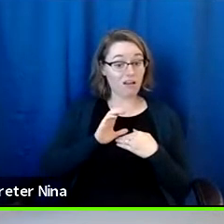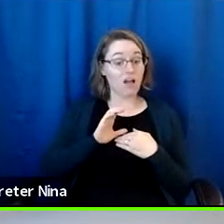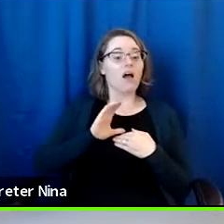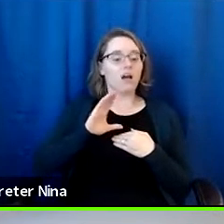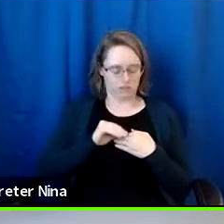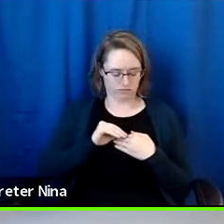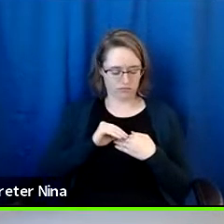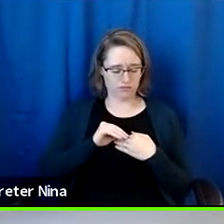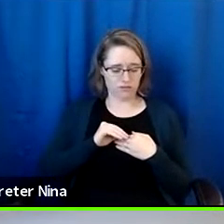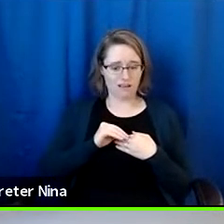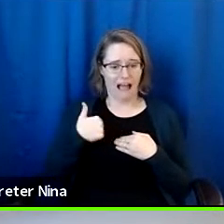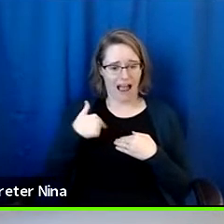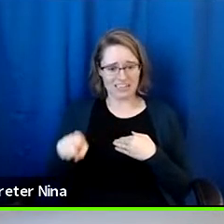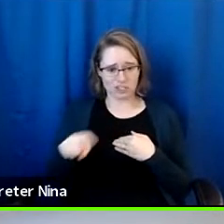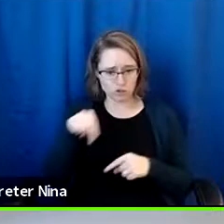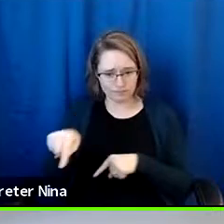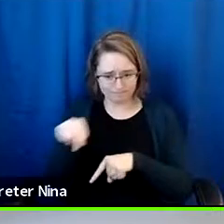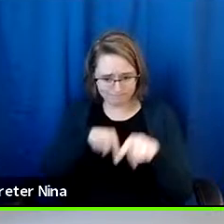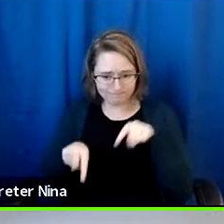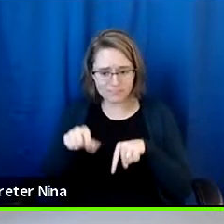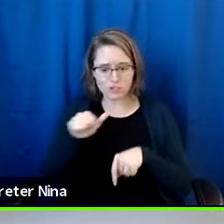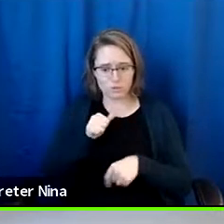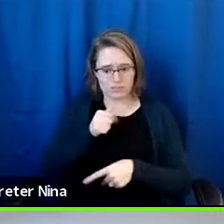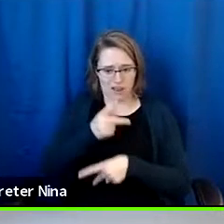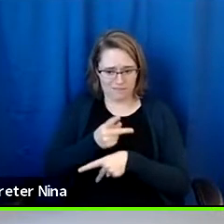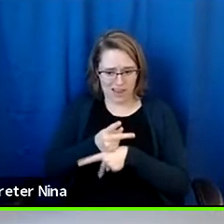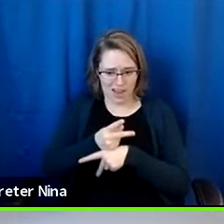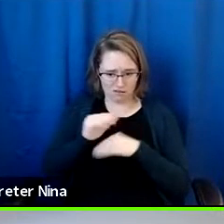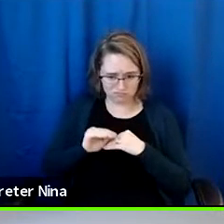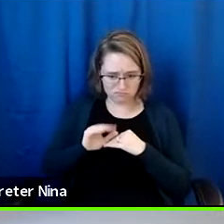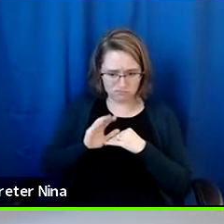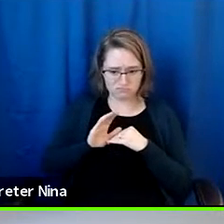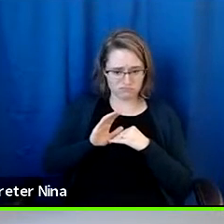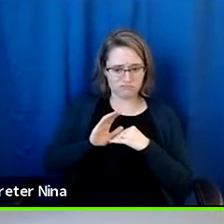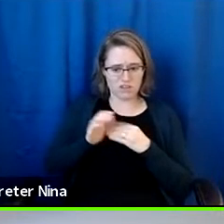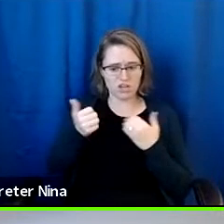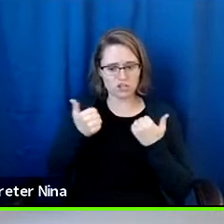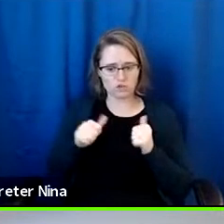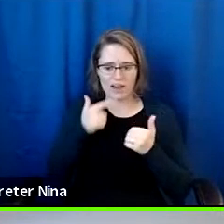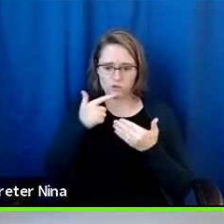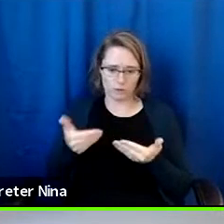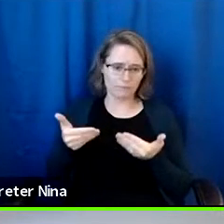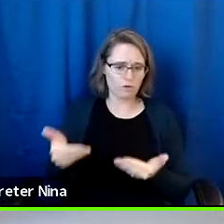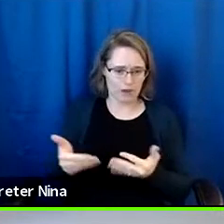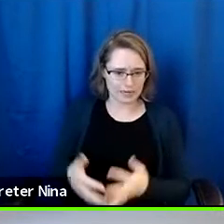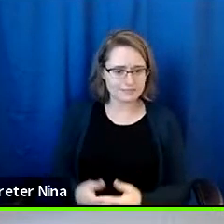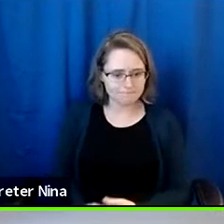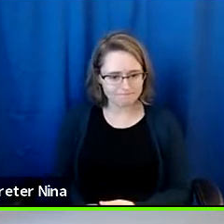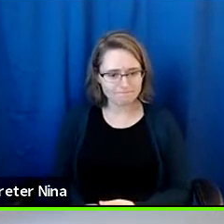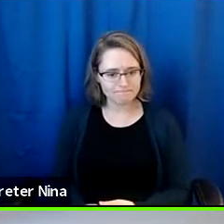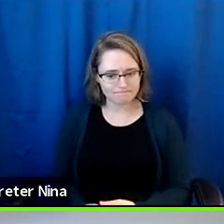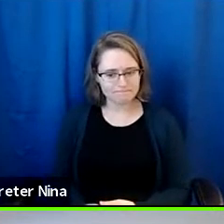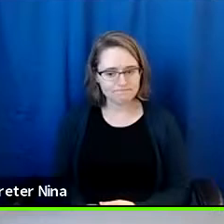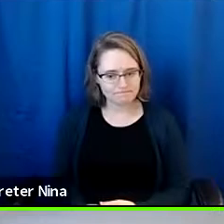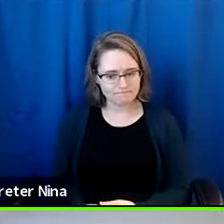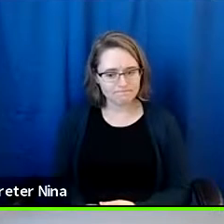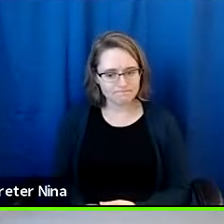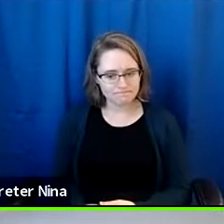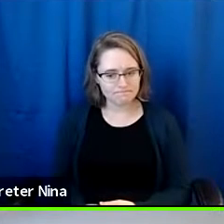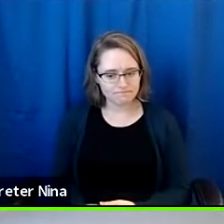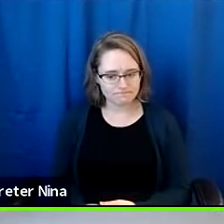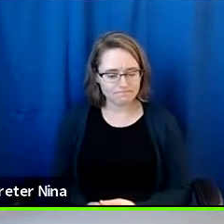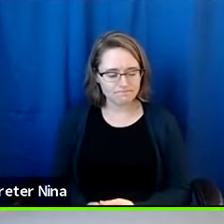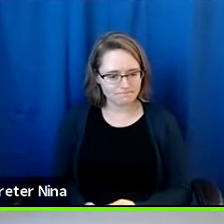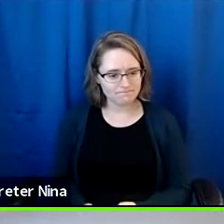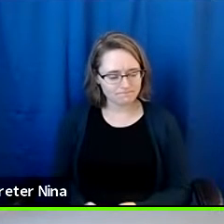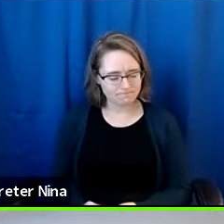to step back and do some self-care and fill up my cup so that I can move on to the next challenge. But